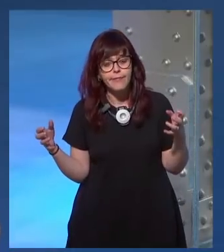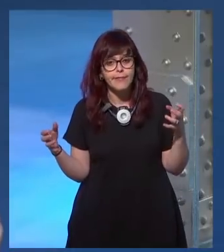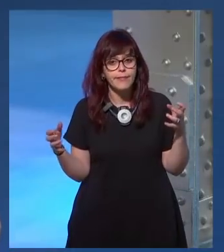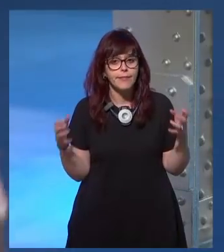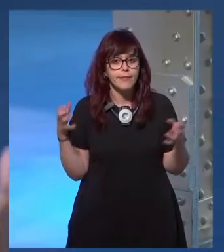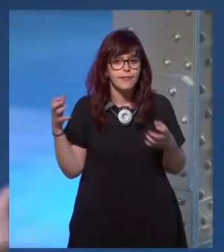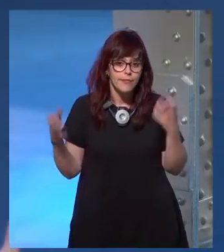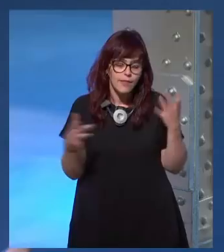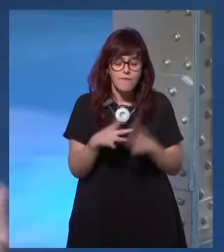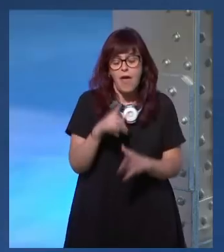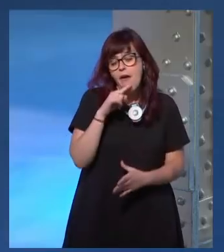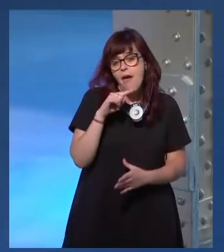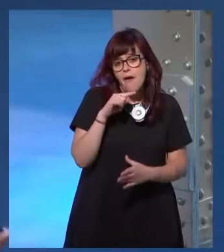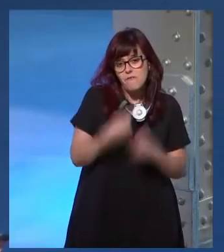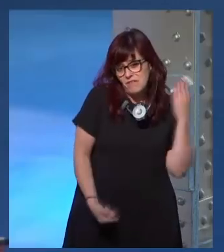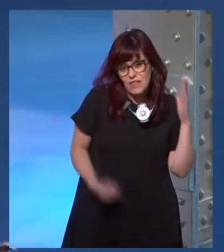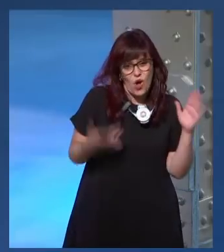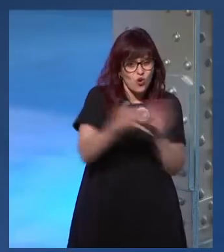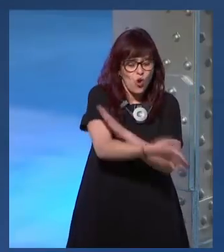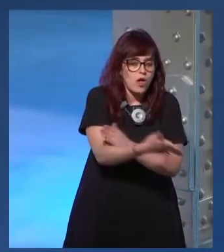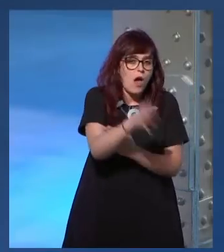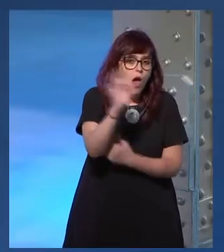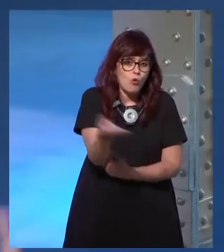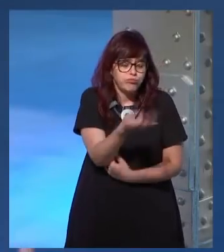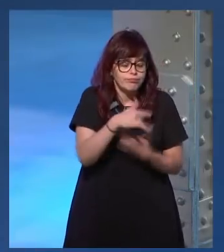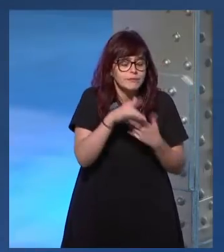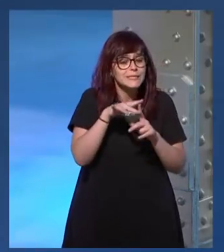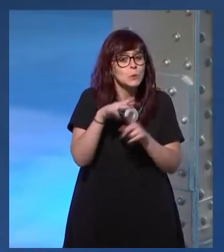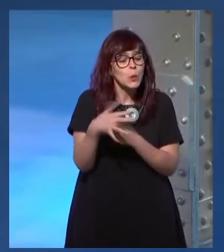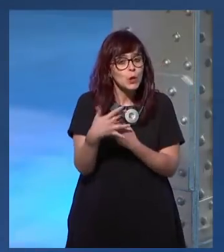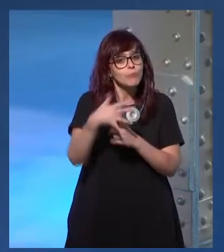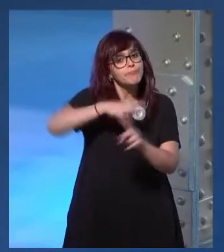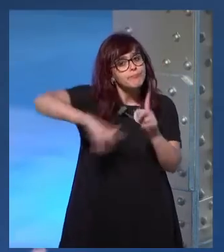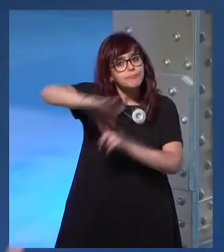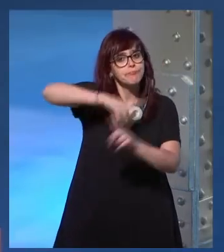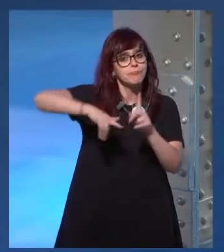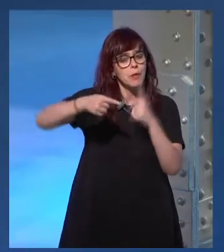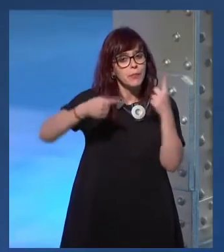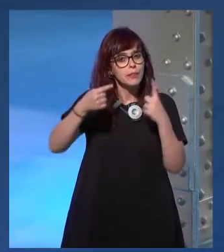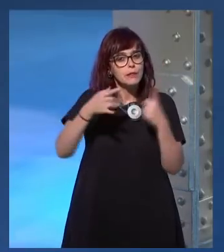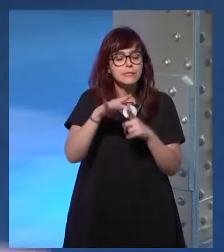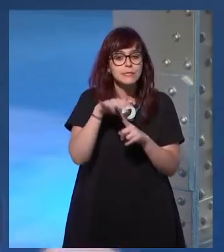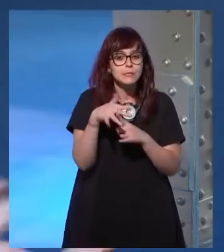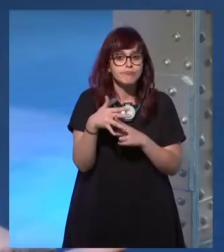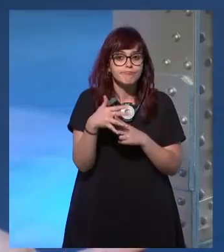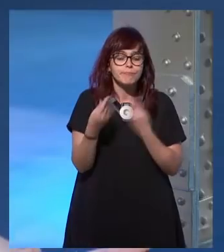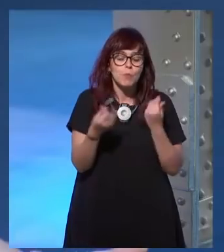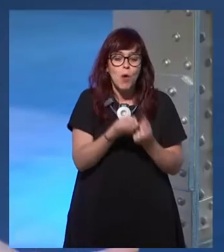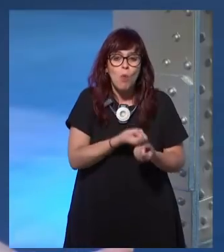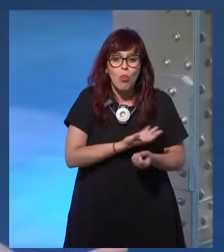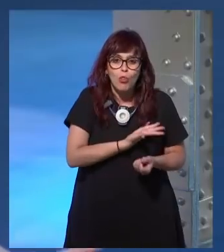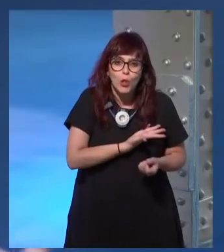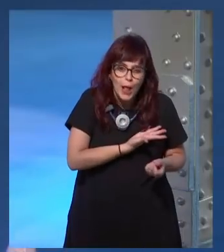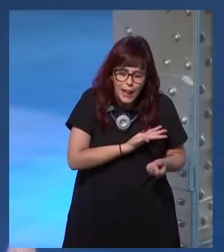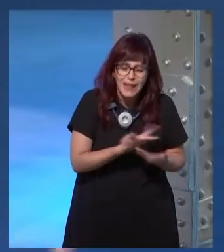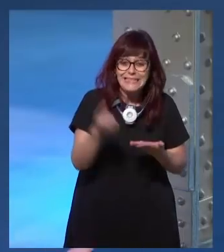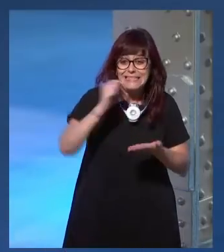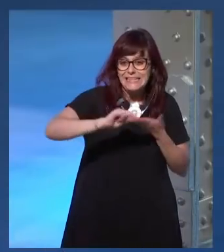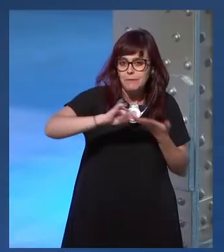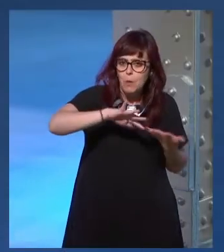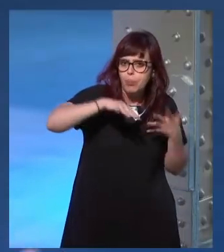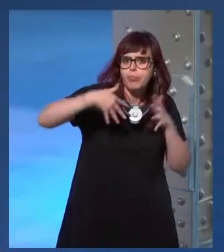depression, anxiety, other conditions, fatigue, etc. Certain circumstances that